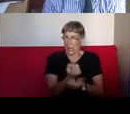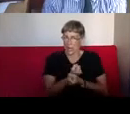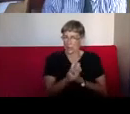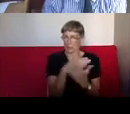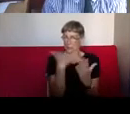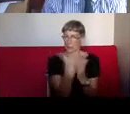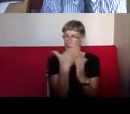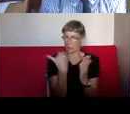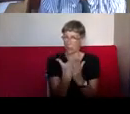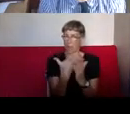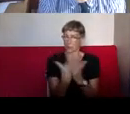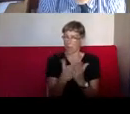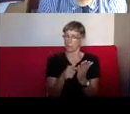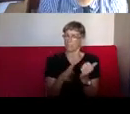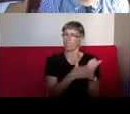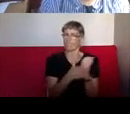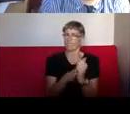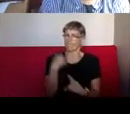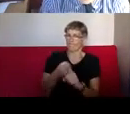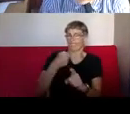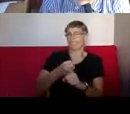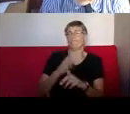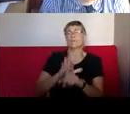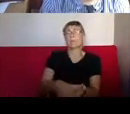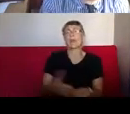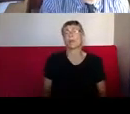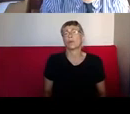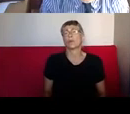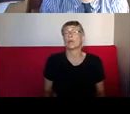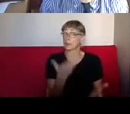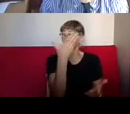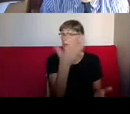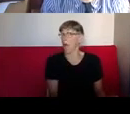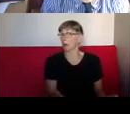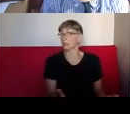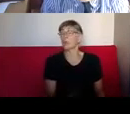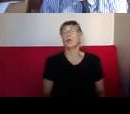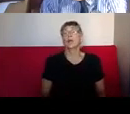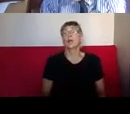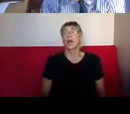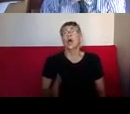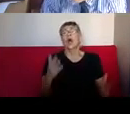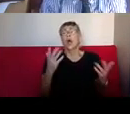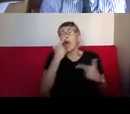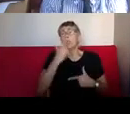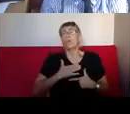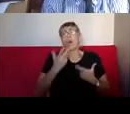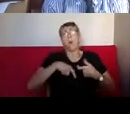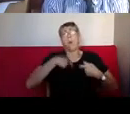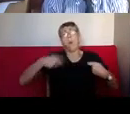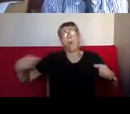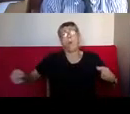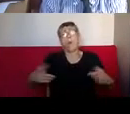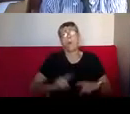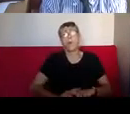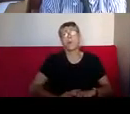we have also the good part of it. That's it. I don't want to take more time because we are a bit a bit